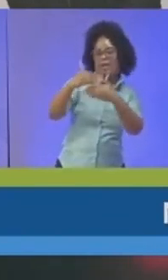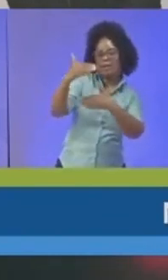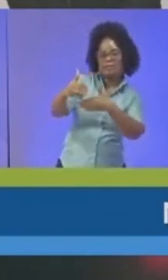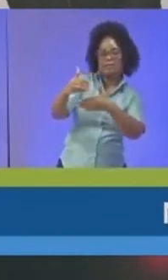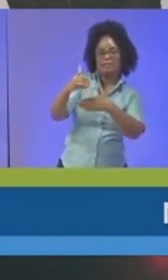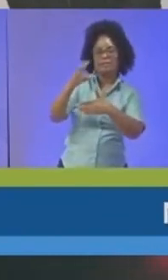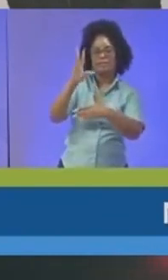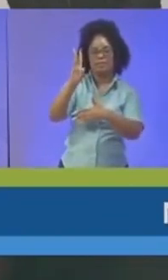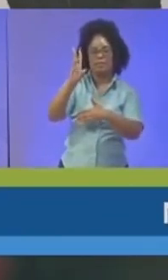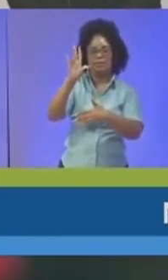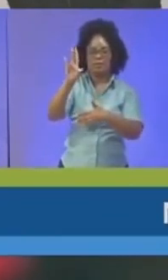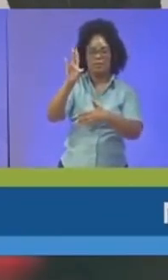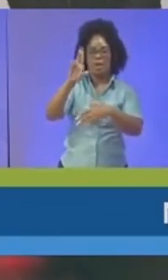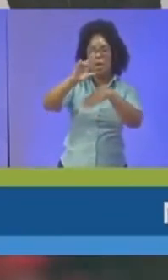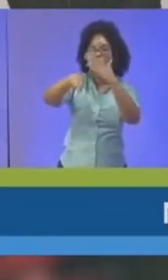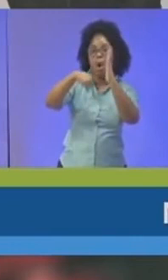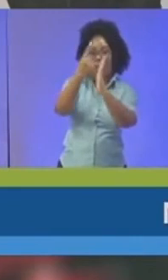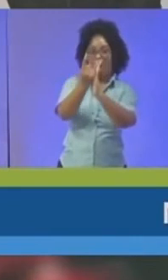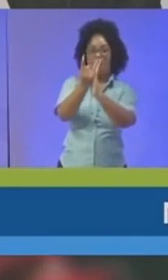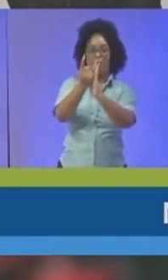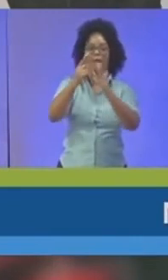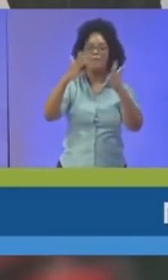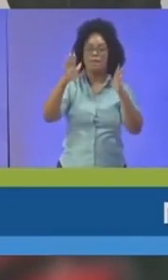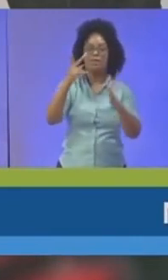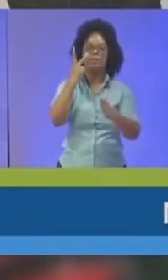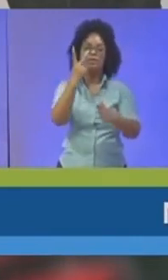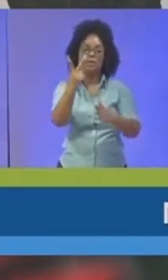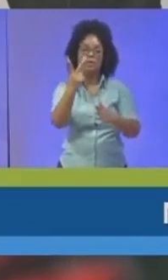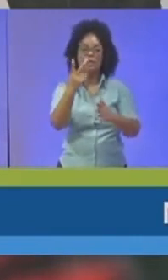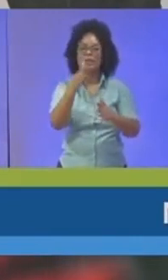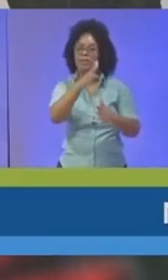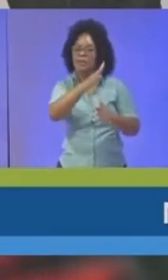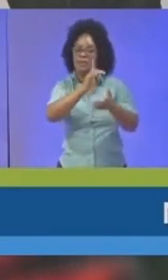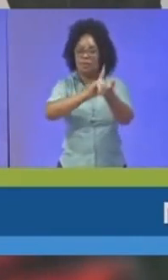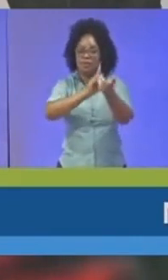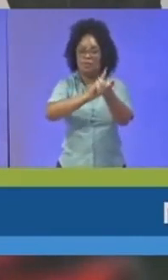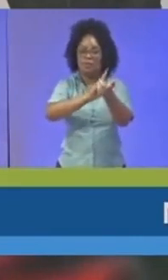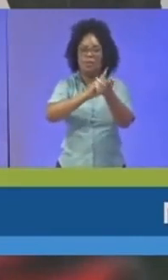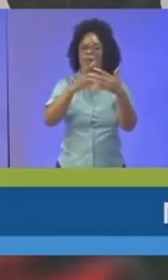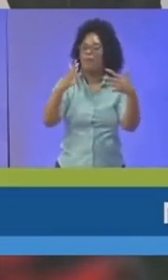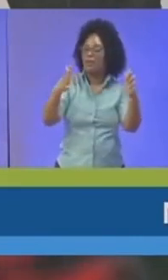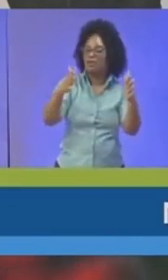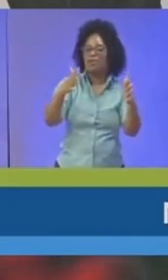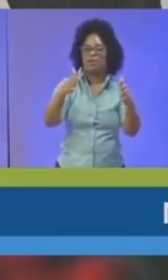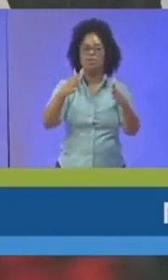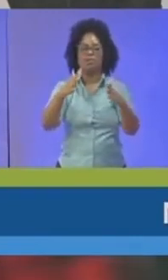multiple specialists, getting multiple investigations, and